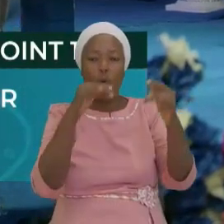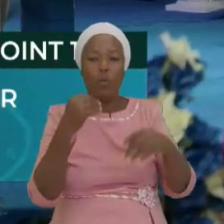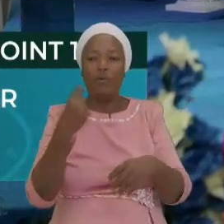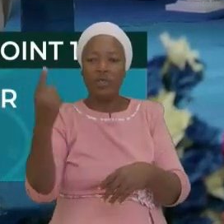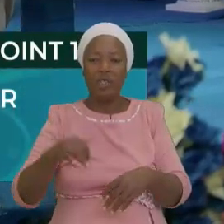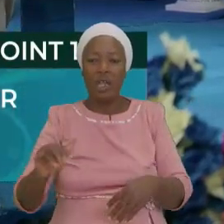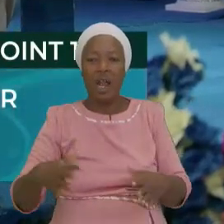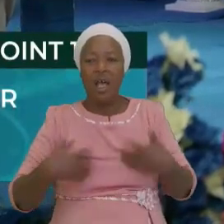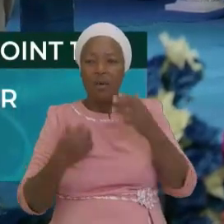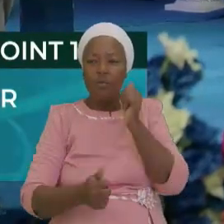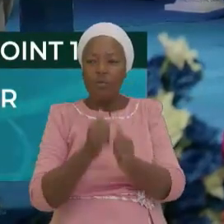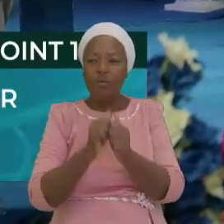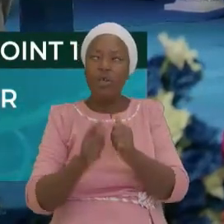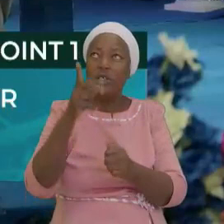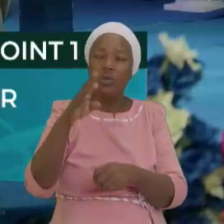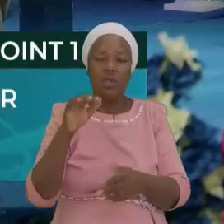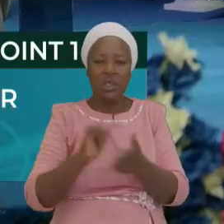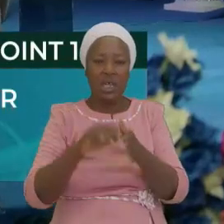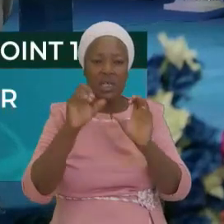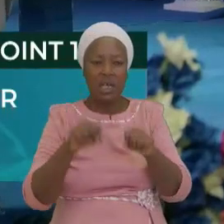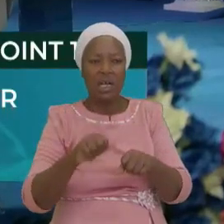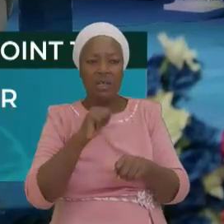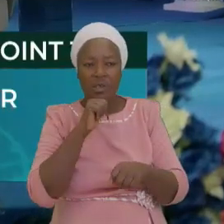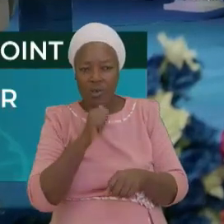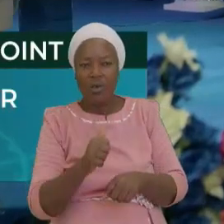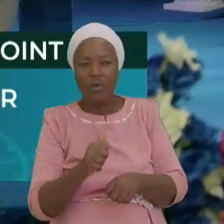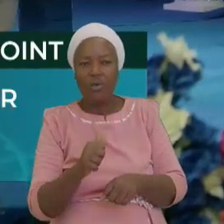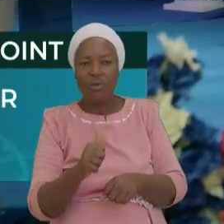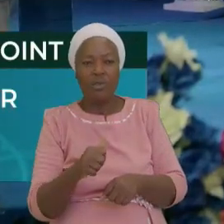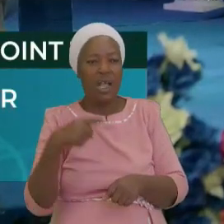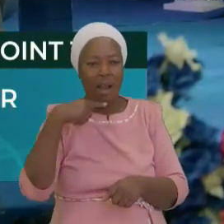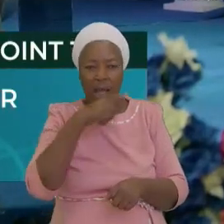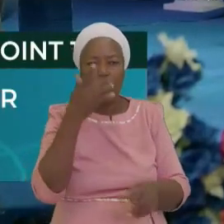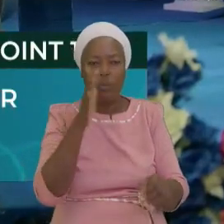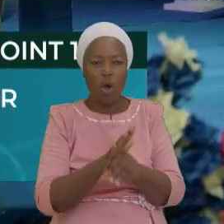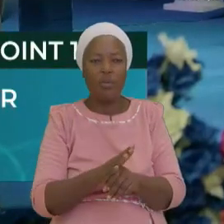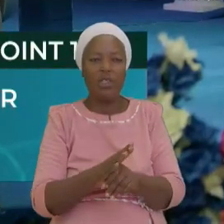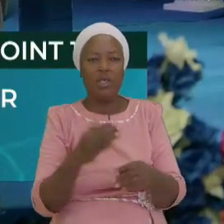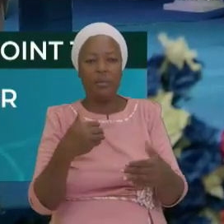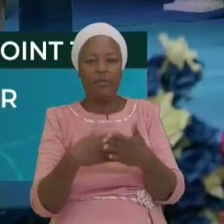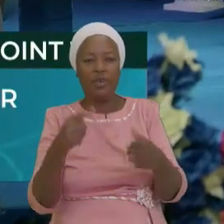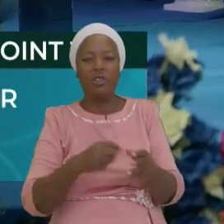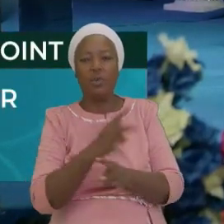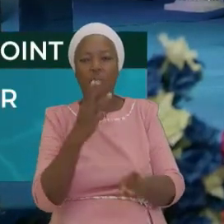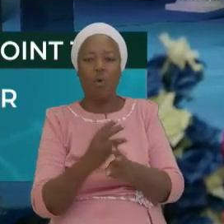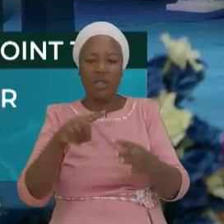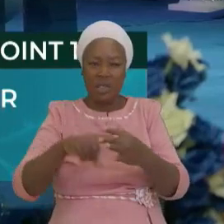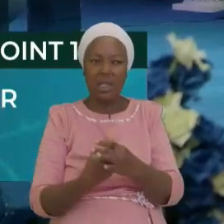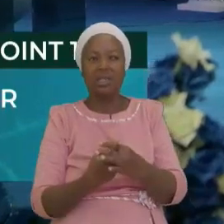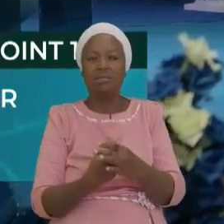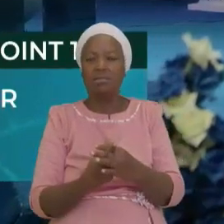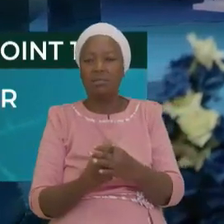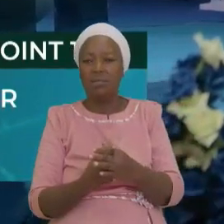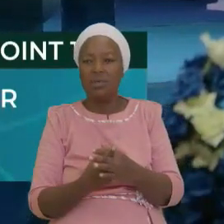God that cannot lie promised before the world began.